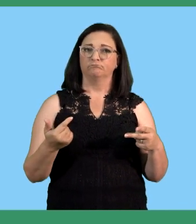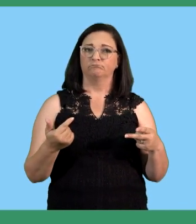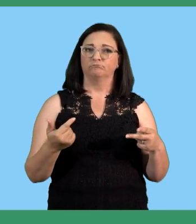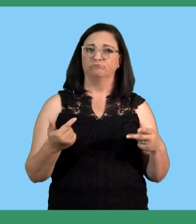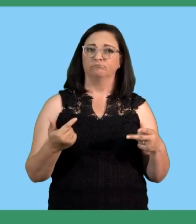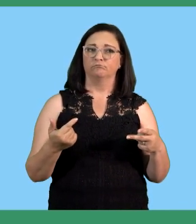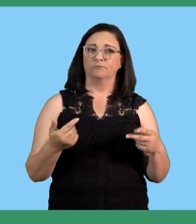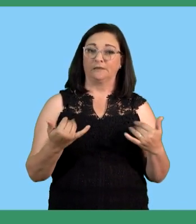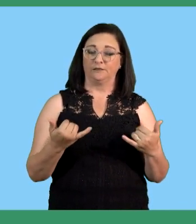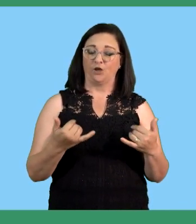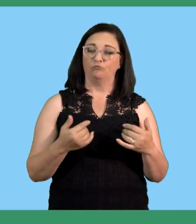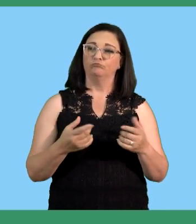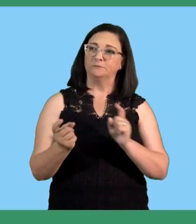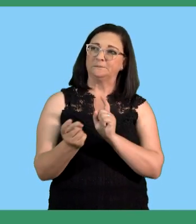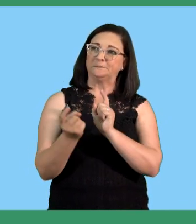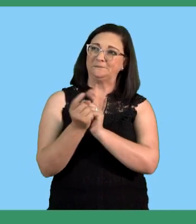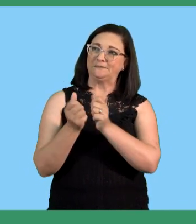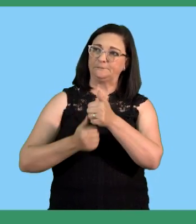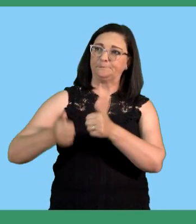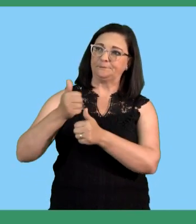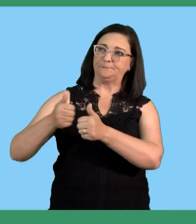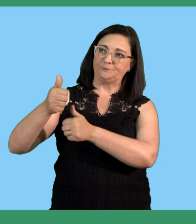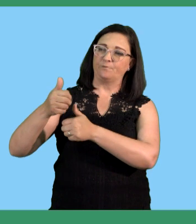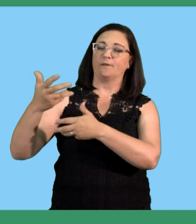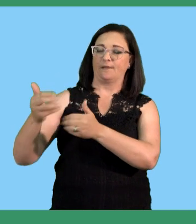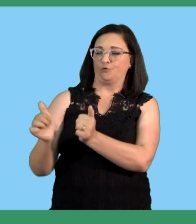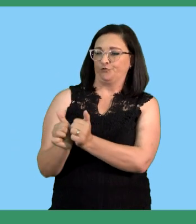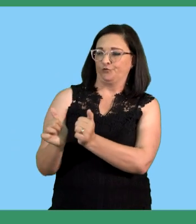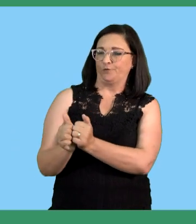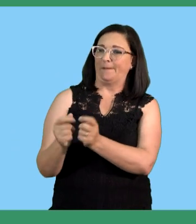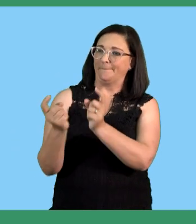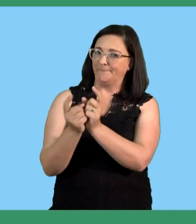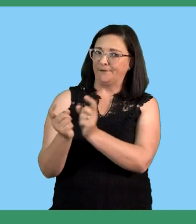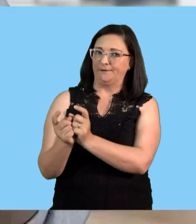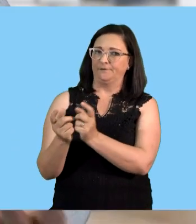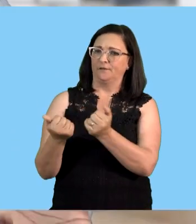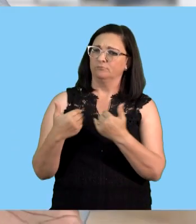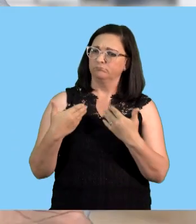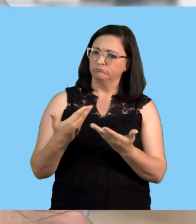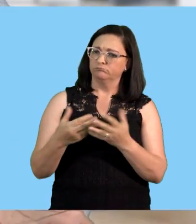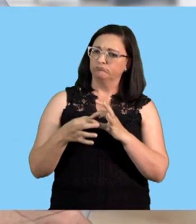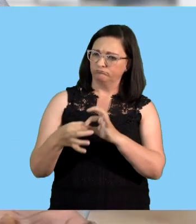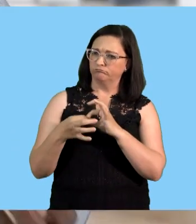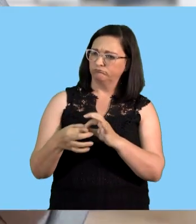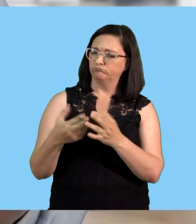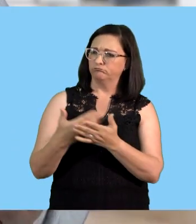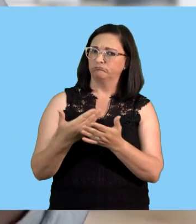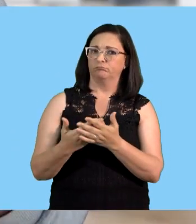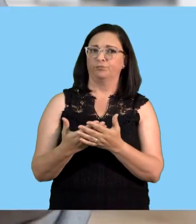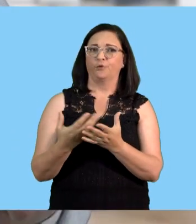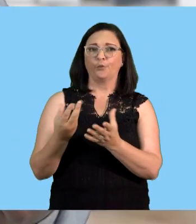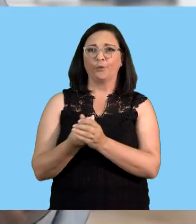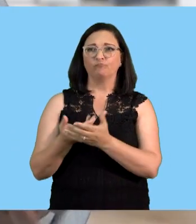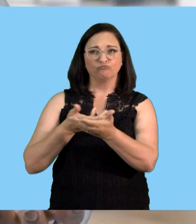introduce them to the senior management and the colleagues. So basically here is to establish a relationship